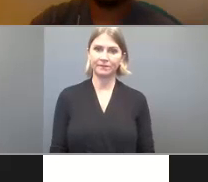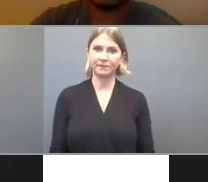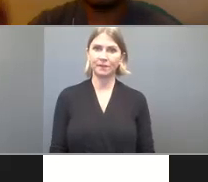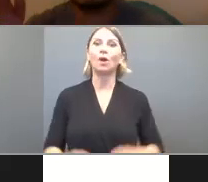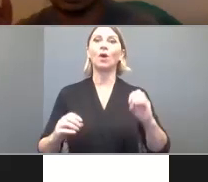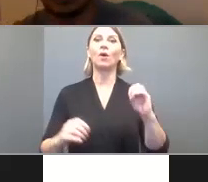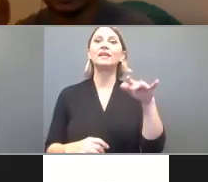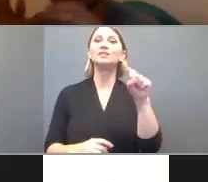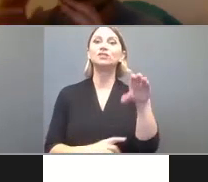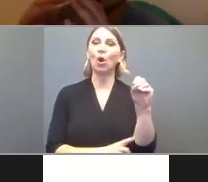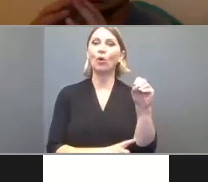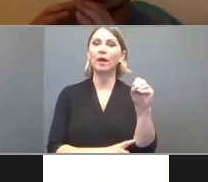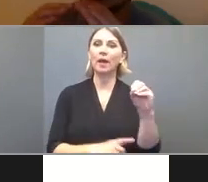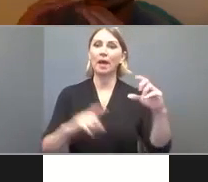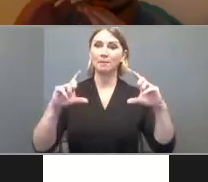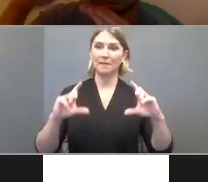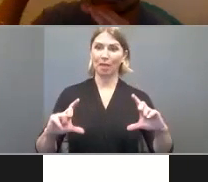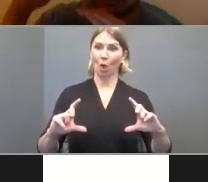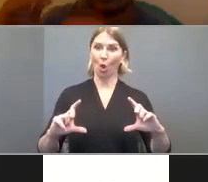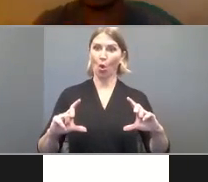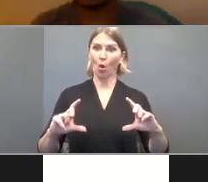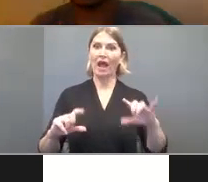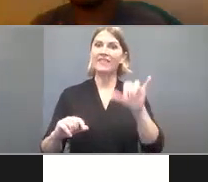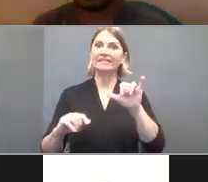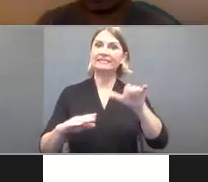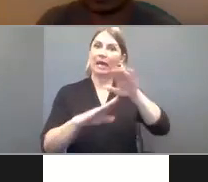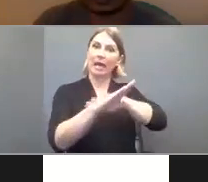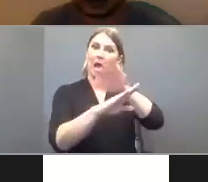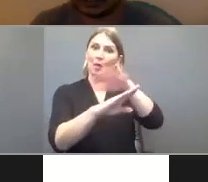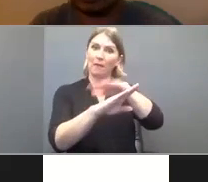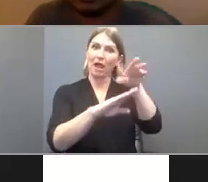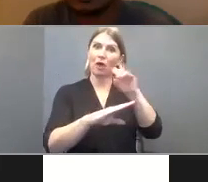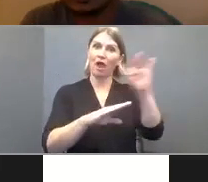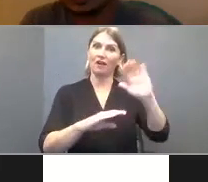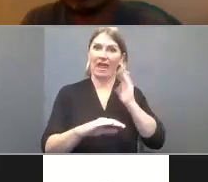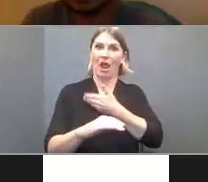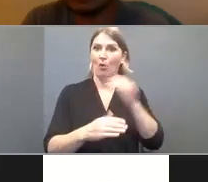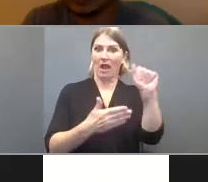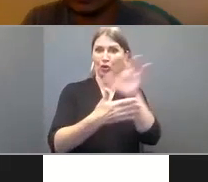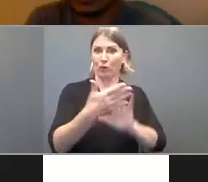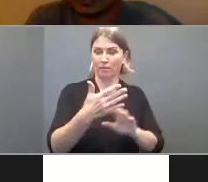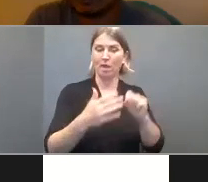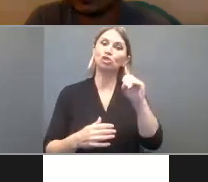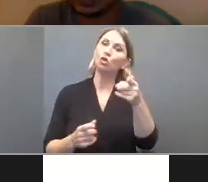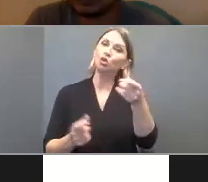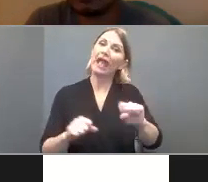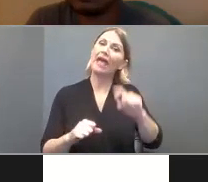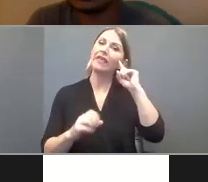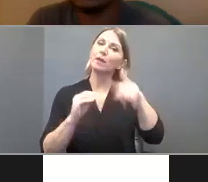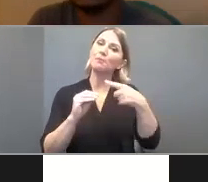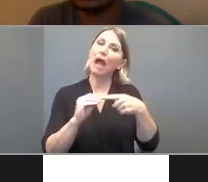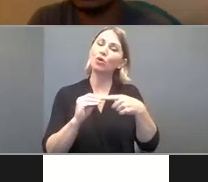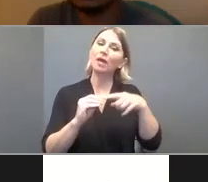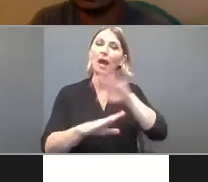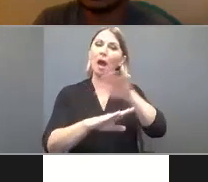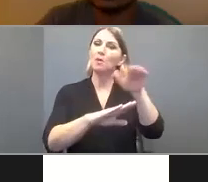Okay, so big O is essentially the upper bound of our algorithm. So you can think about upper